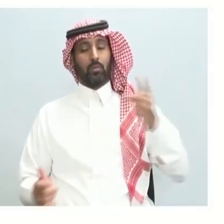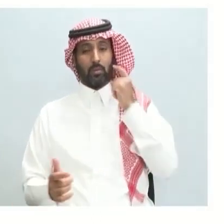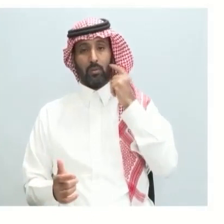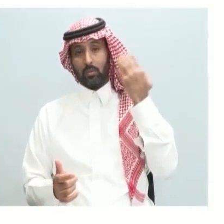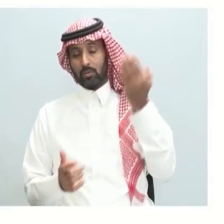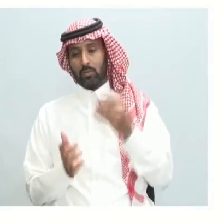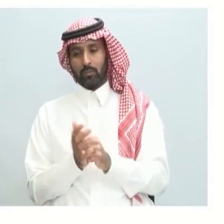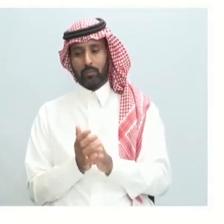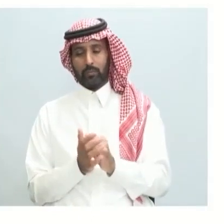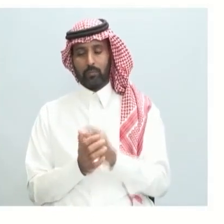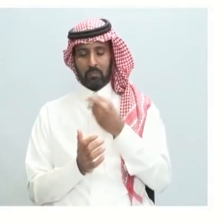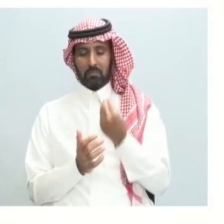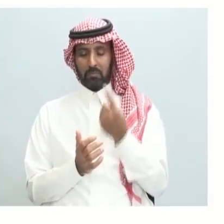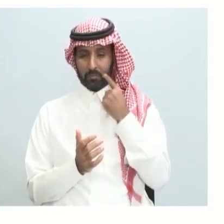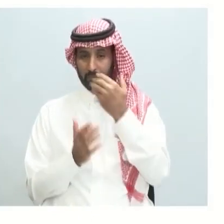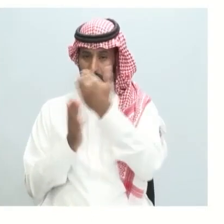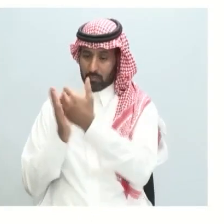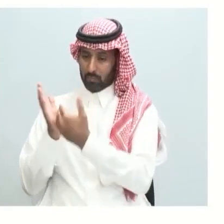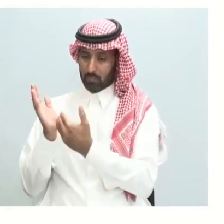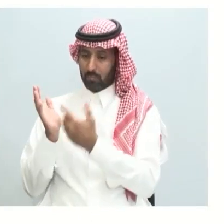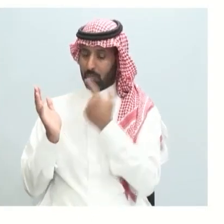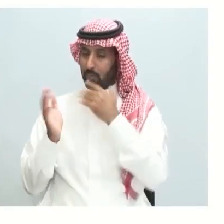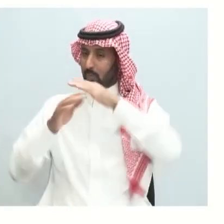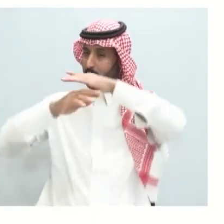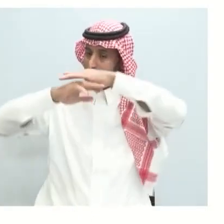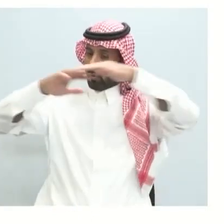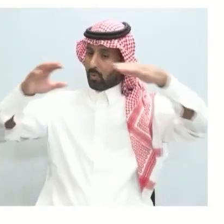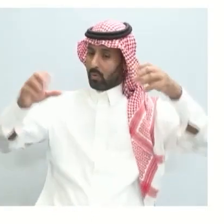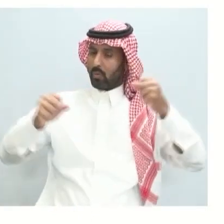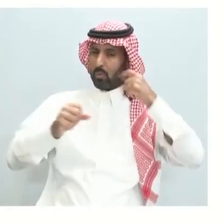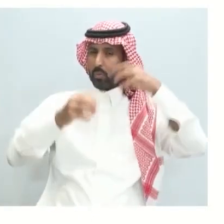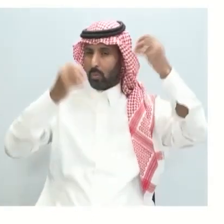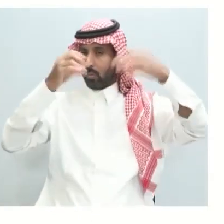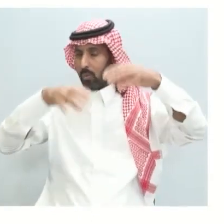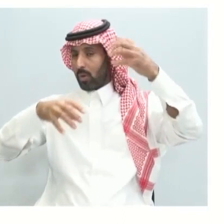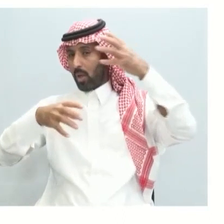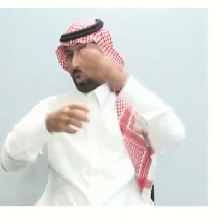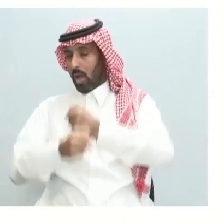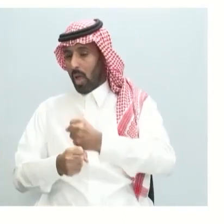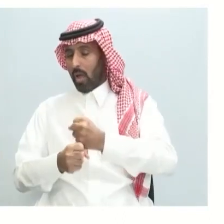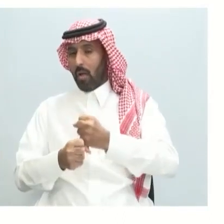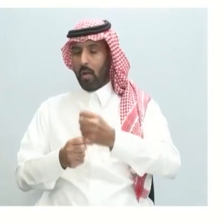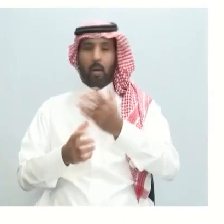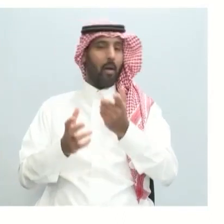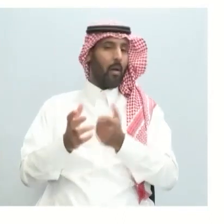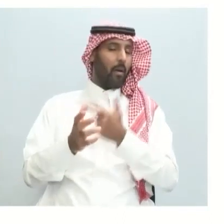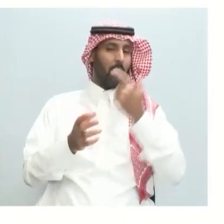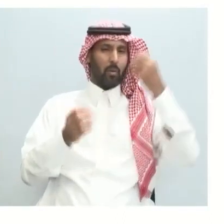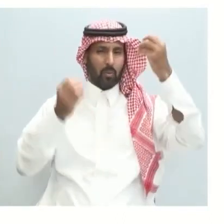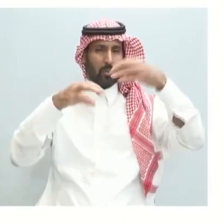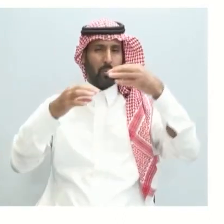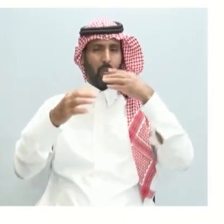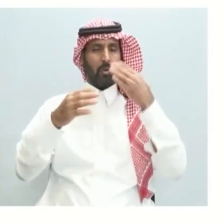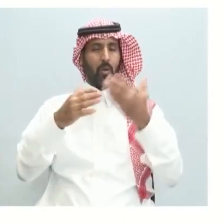remember this was a beautiful article. A roof to keep out the rain. Is it just a roof that keep the rain